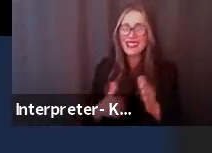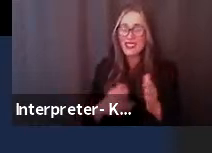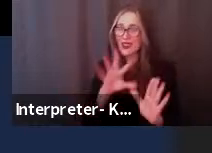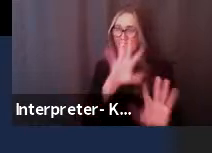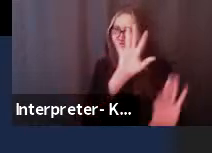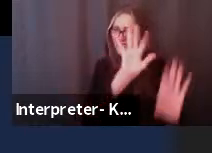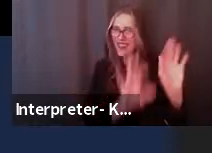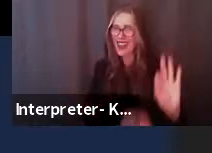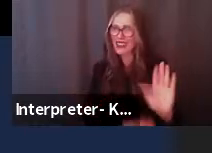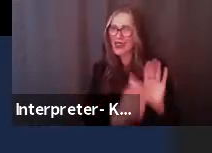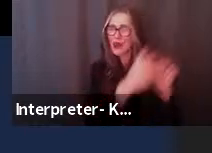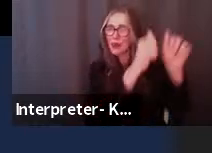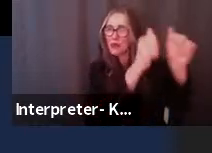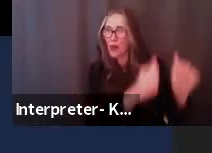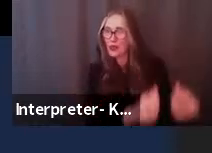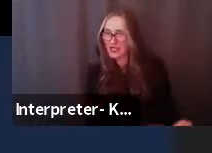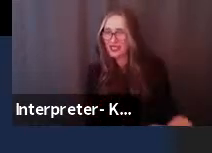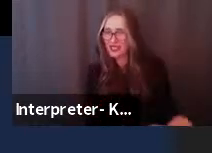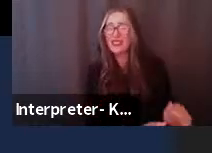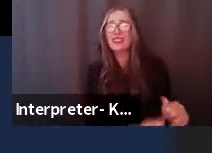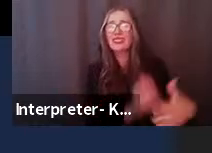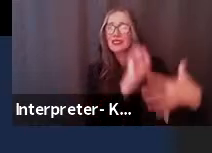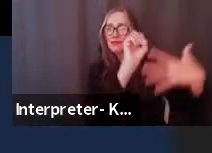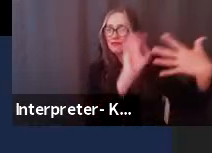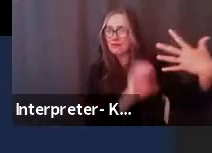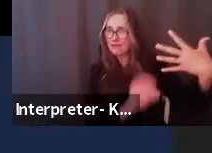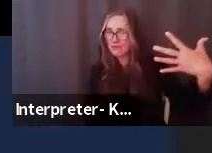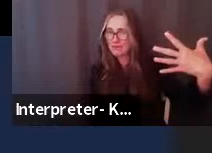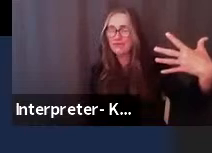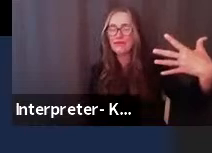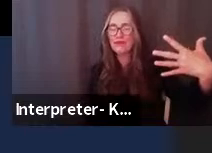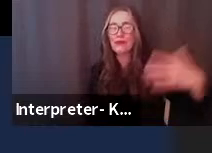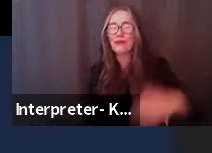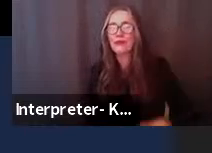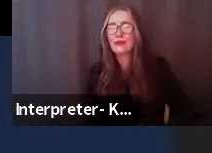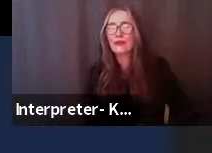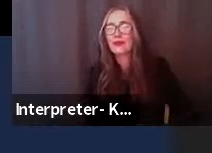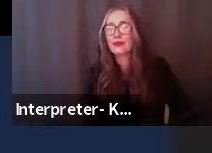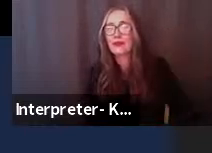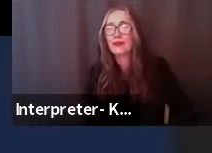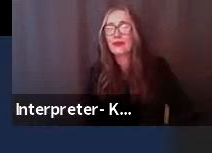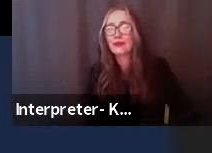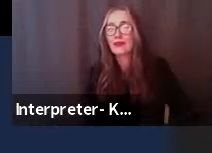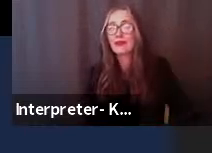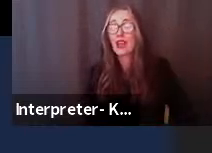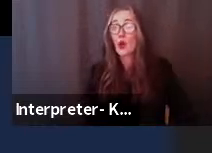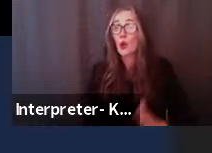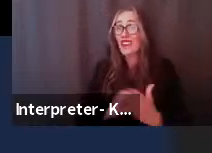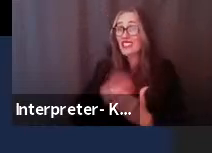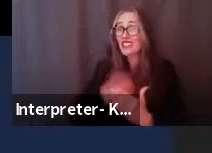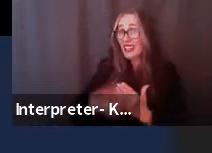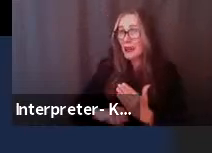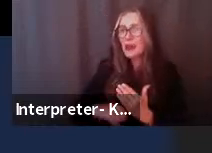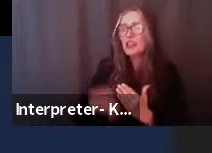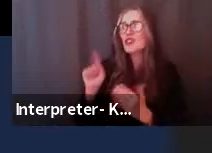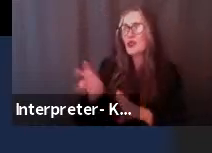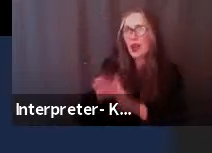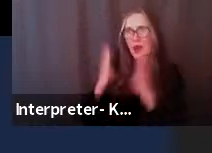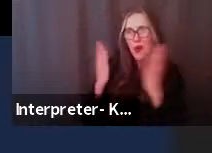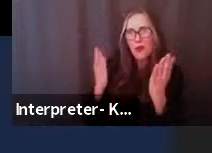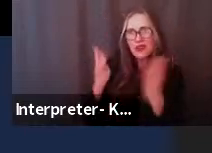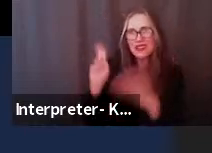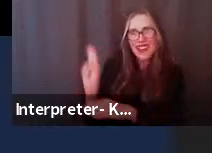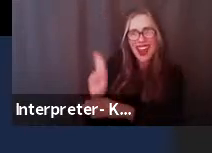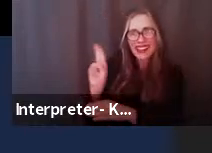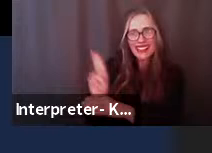we um have uh of course uh you know we have actually syllabi that people can access as well um and